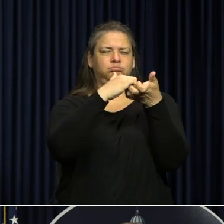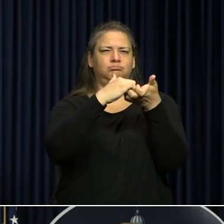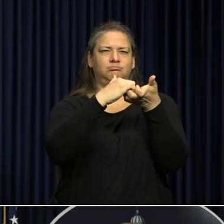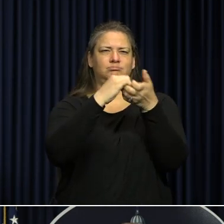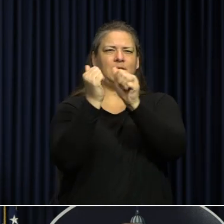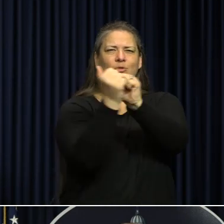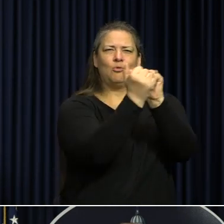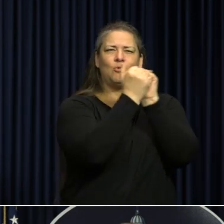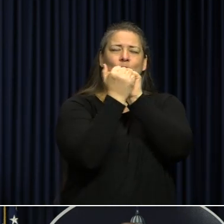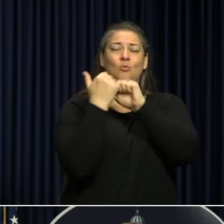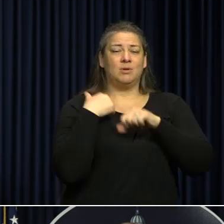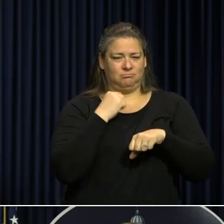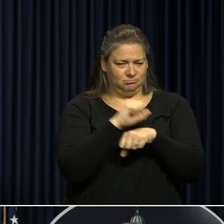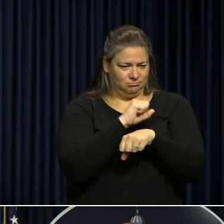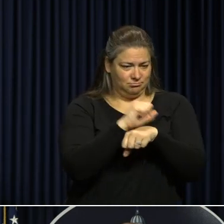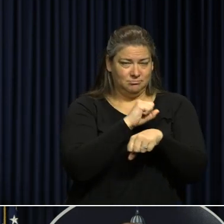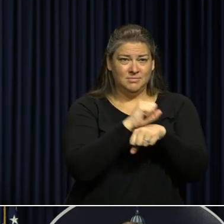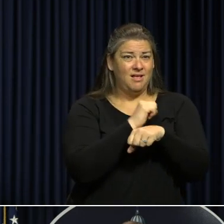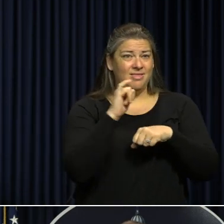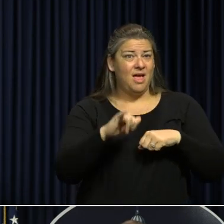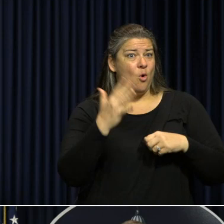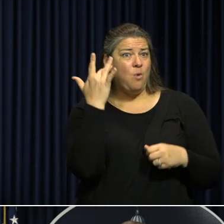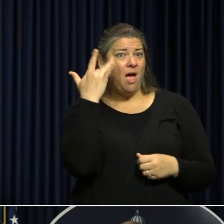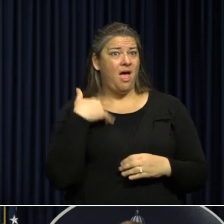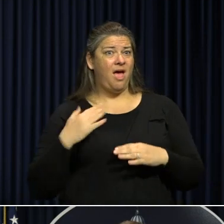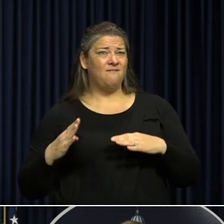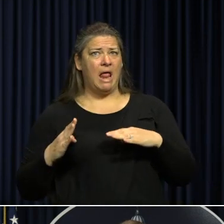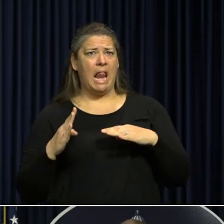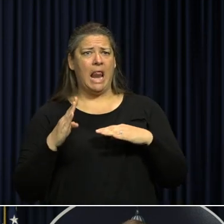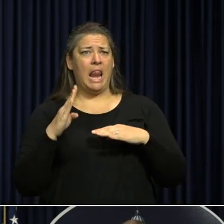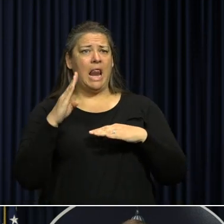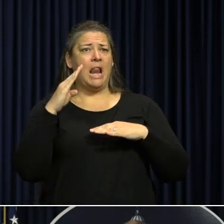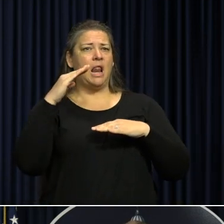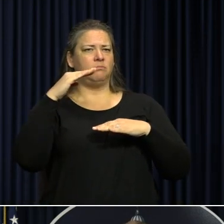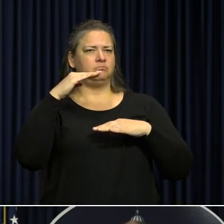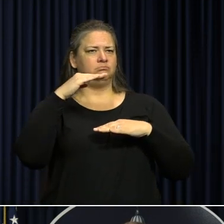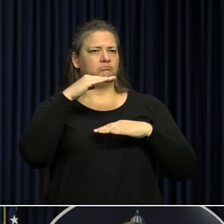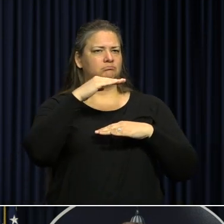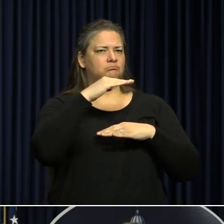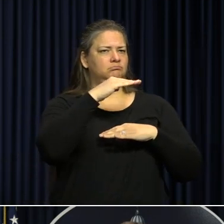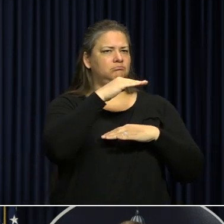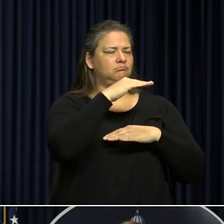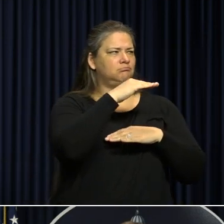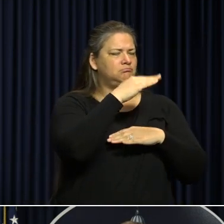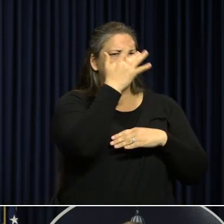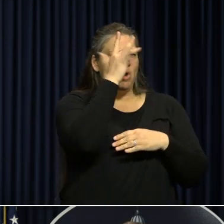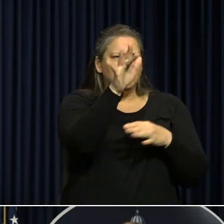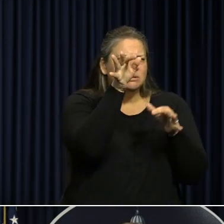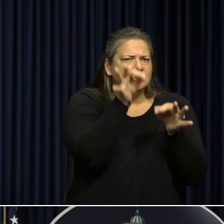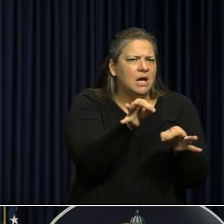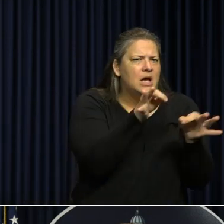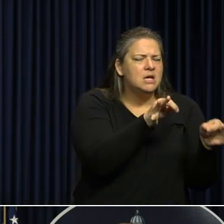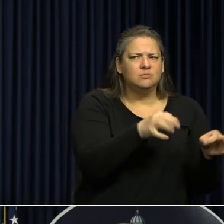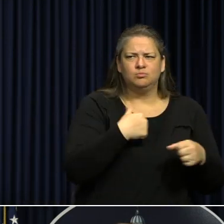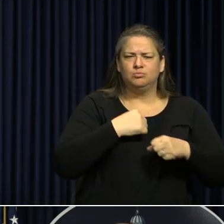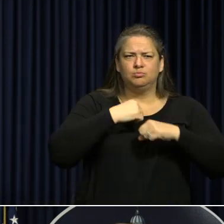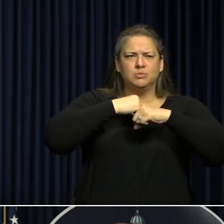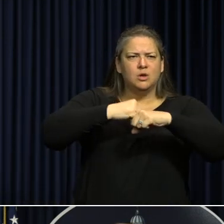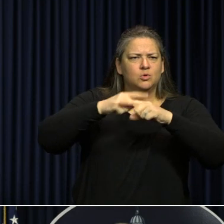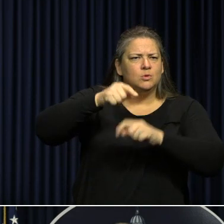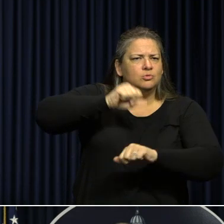what it takes to flatten the curve, but making smart decisions moving forward so we can protect each other and we can